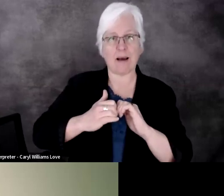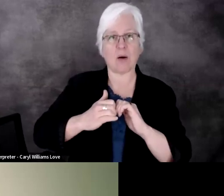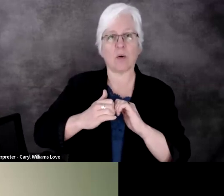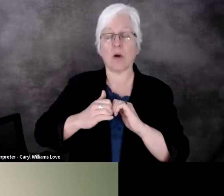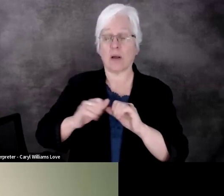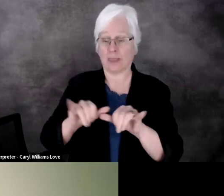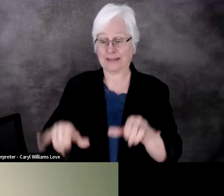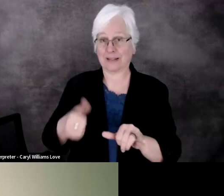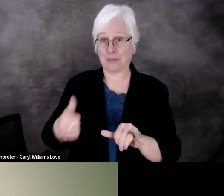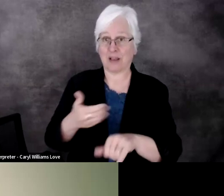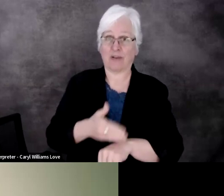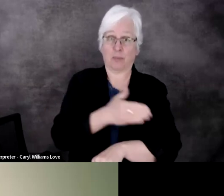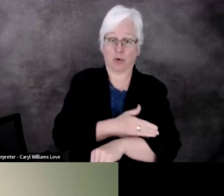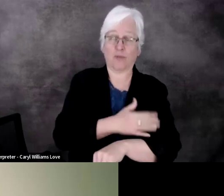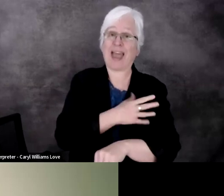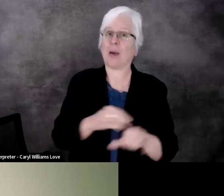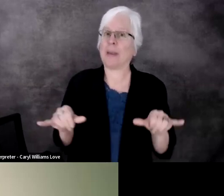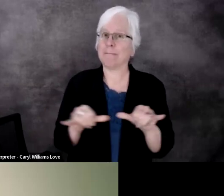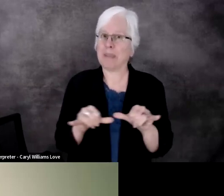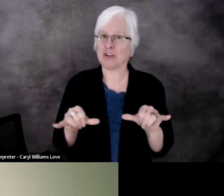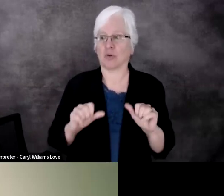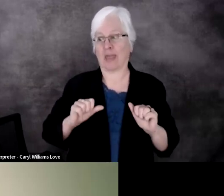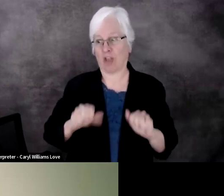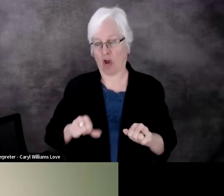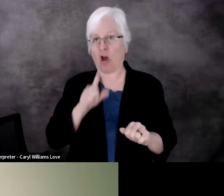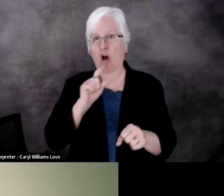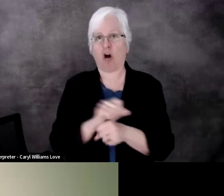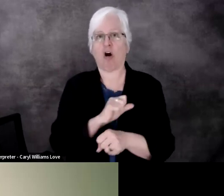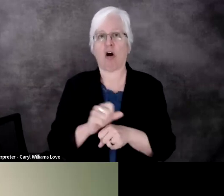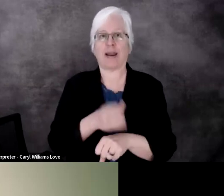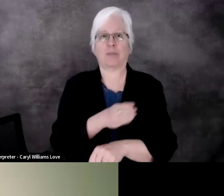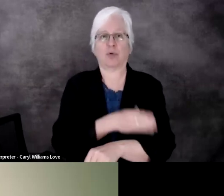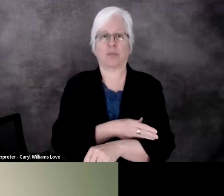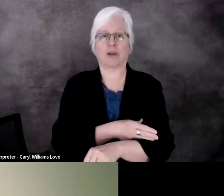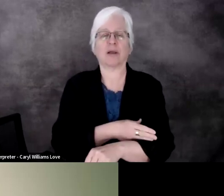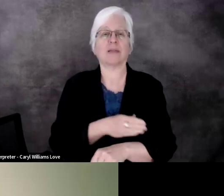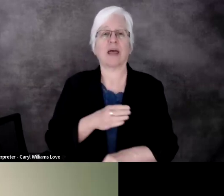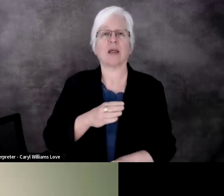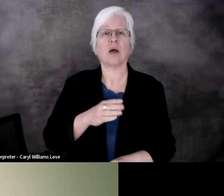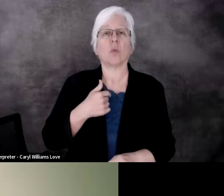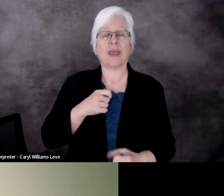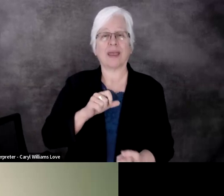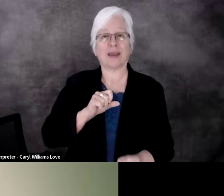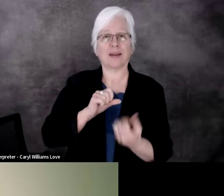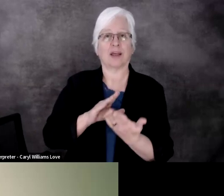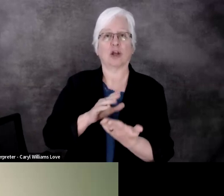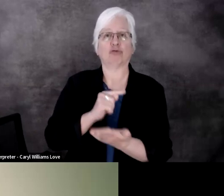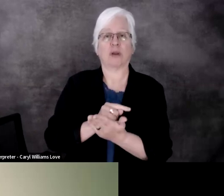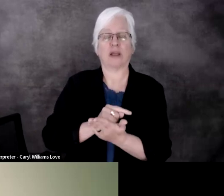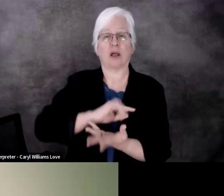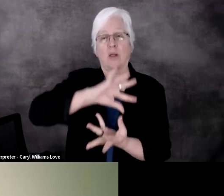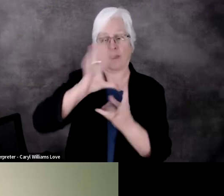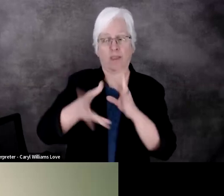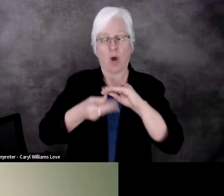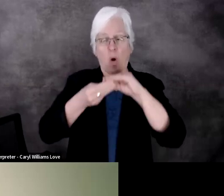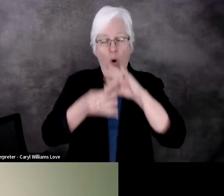and measure that we're improving it to make sure they can treat the whole person, removing those barriers that prevent